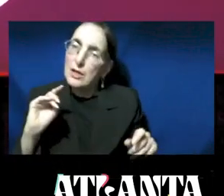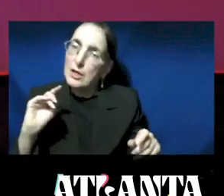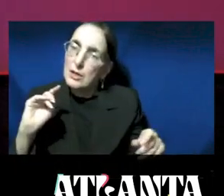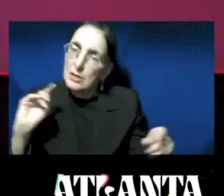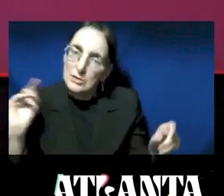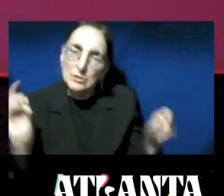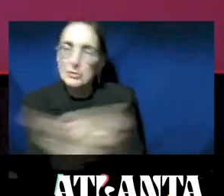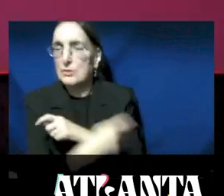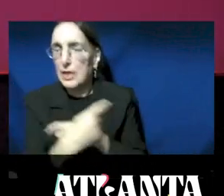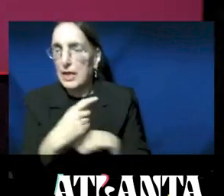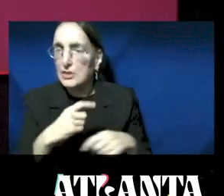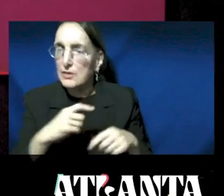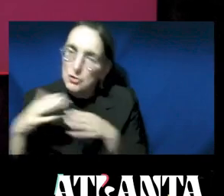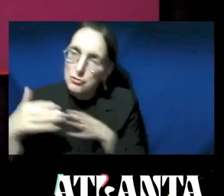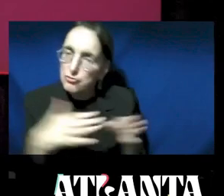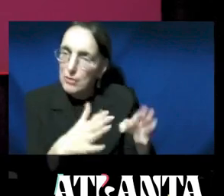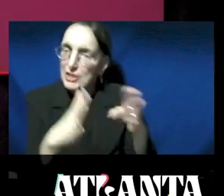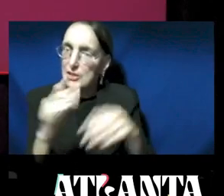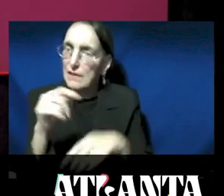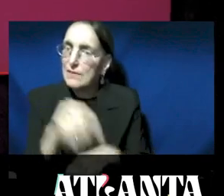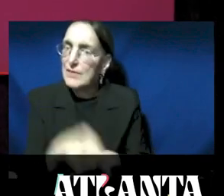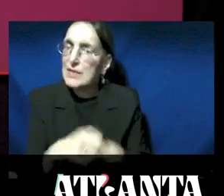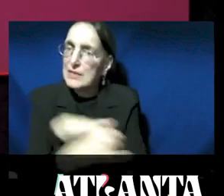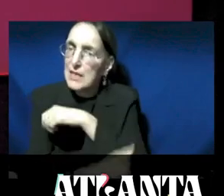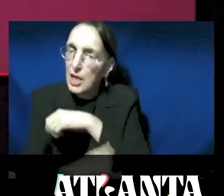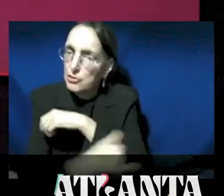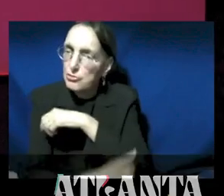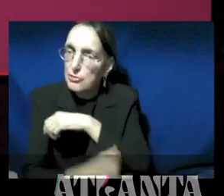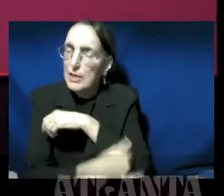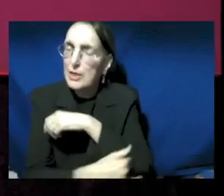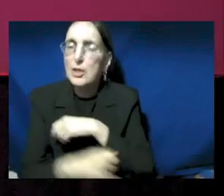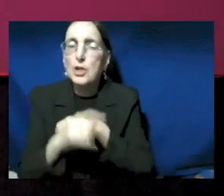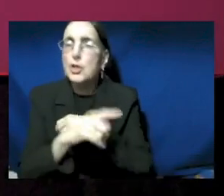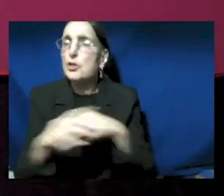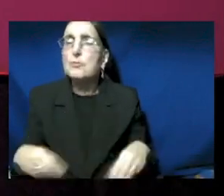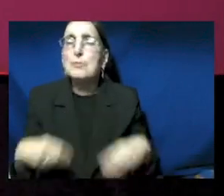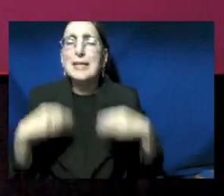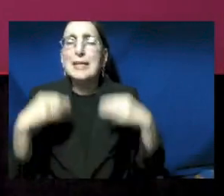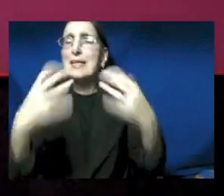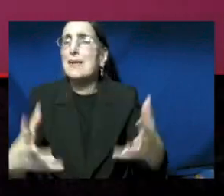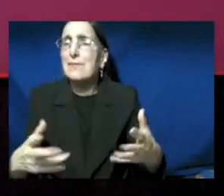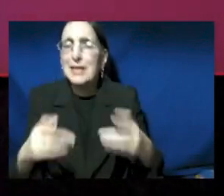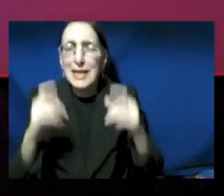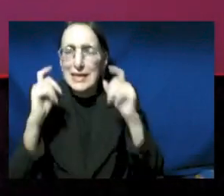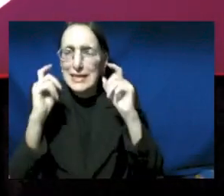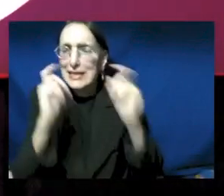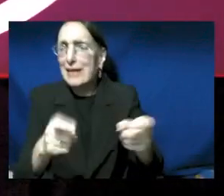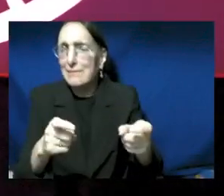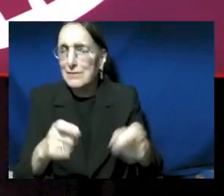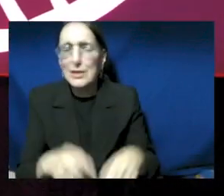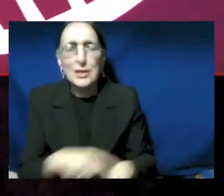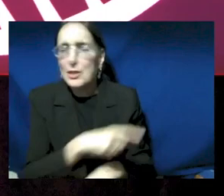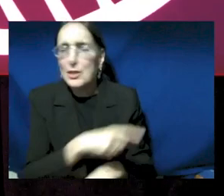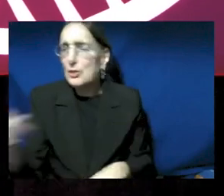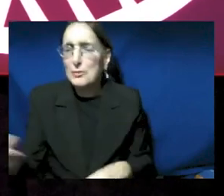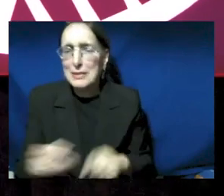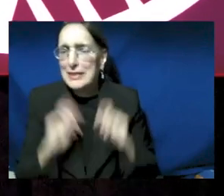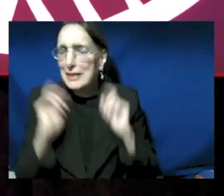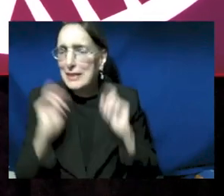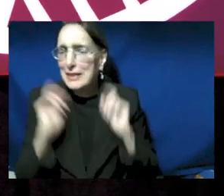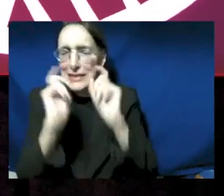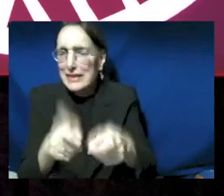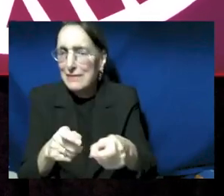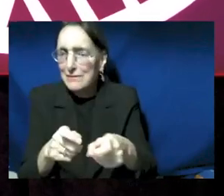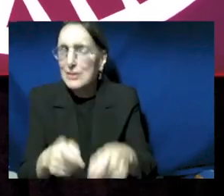Absolutely. That you have been given an enormous gift. You have been given a gift that you can